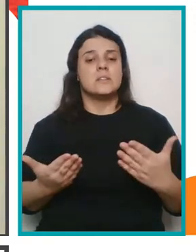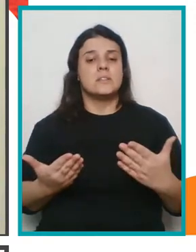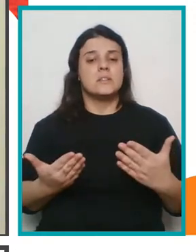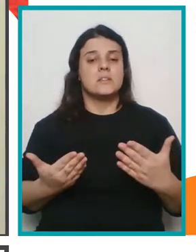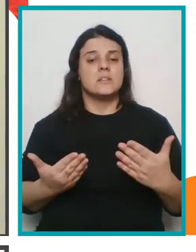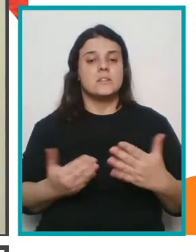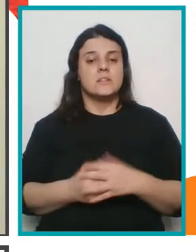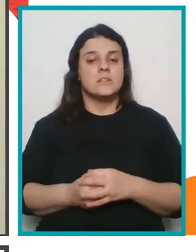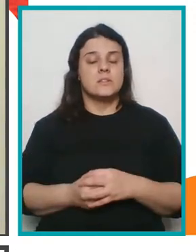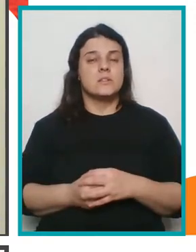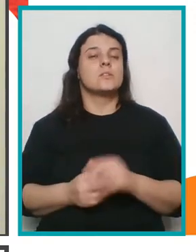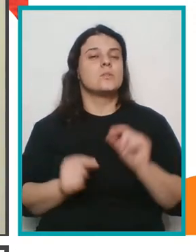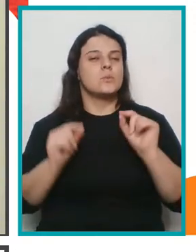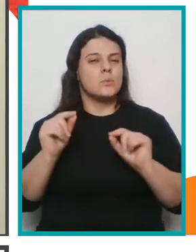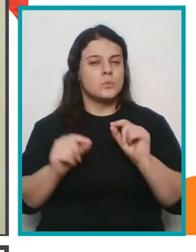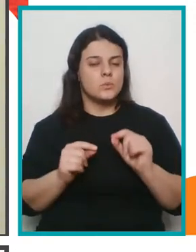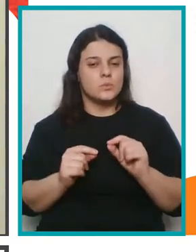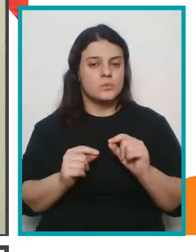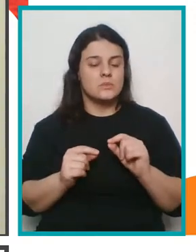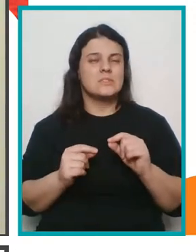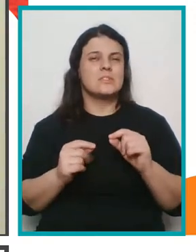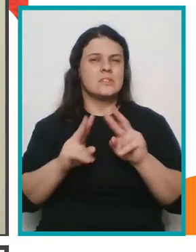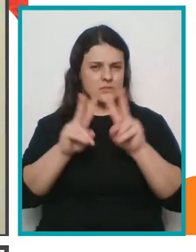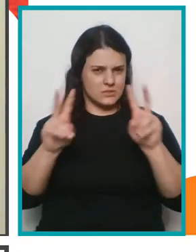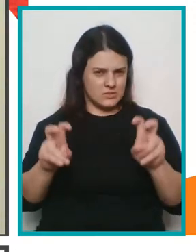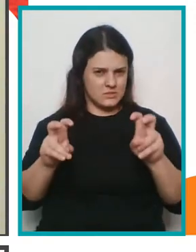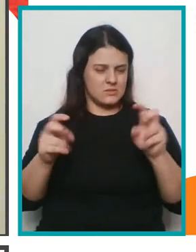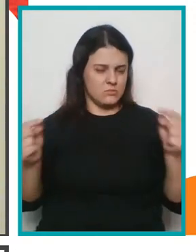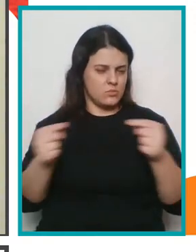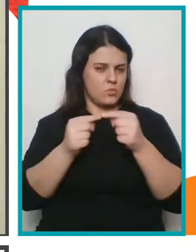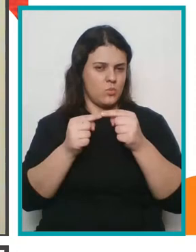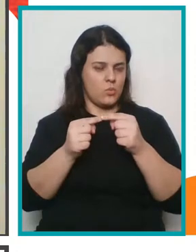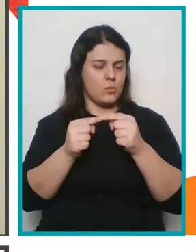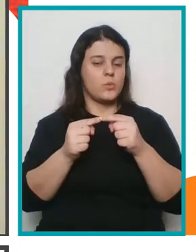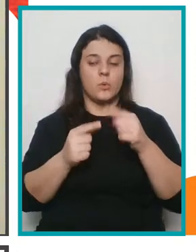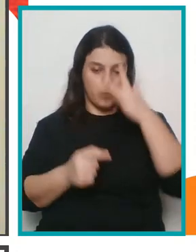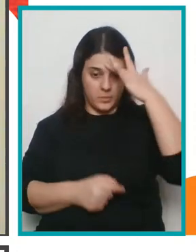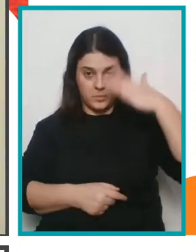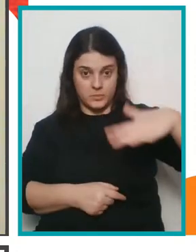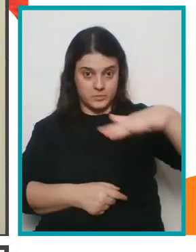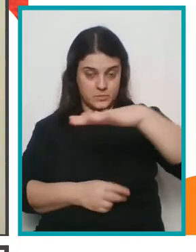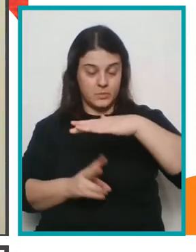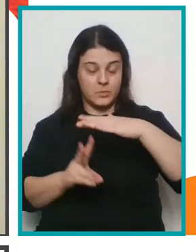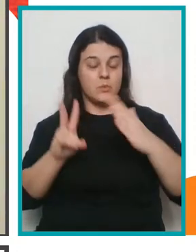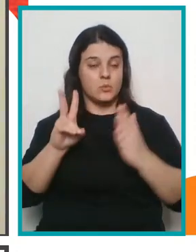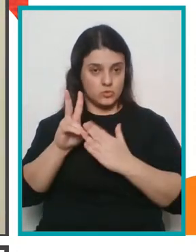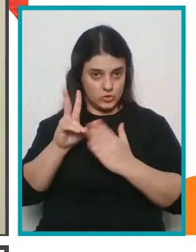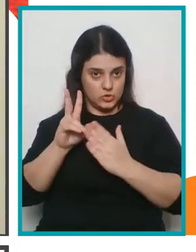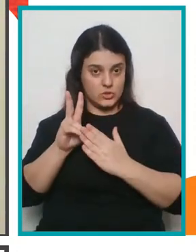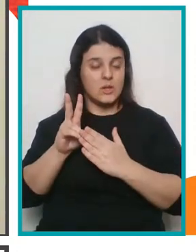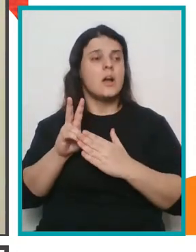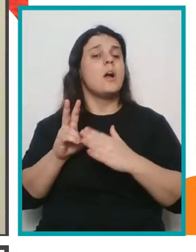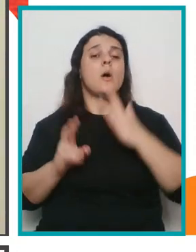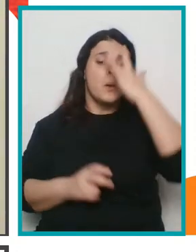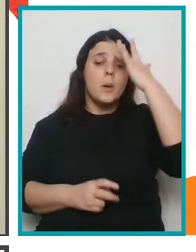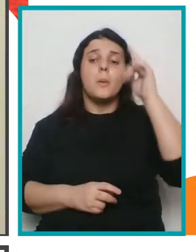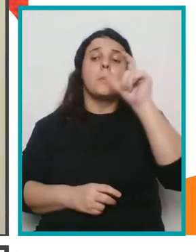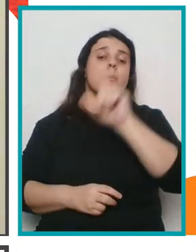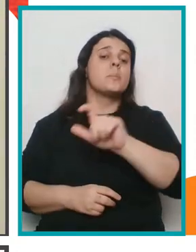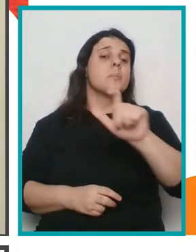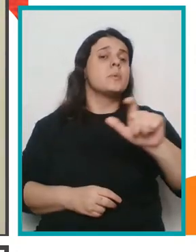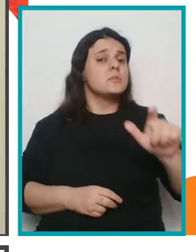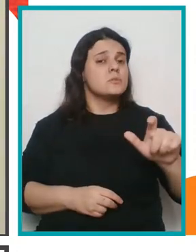respect because they are defenders of our ecosystems. They have been able